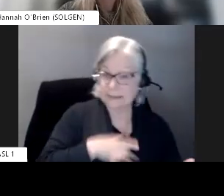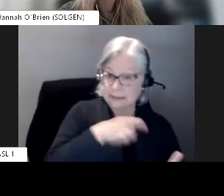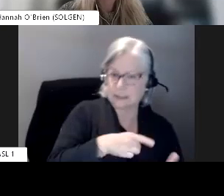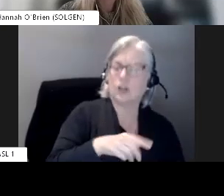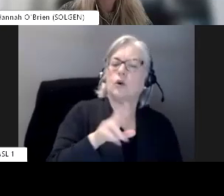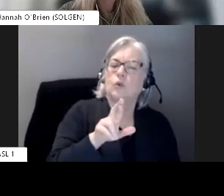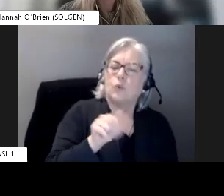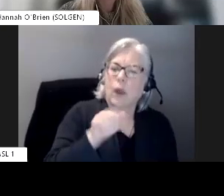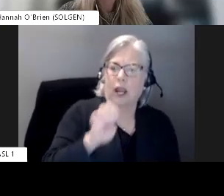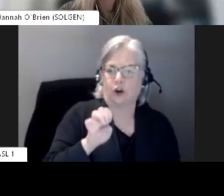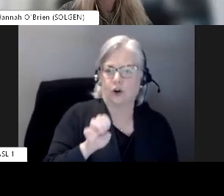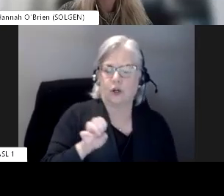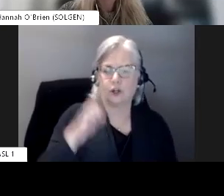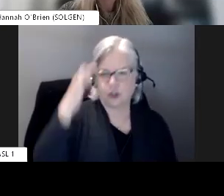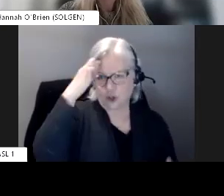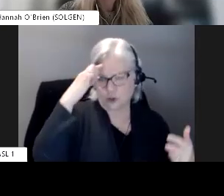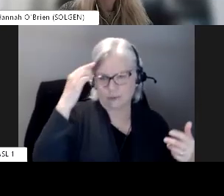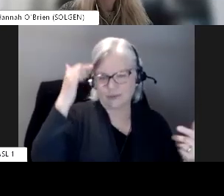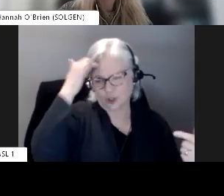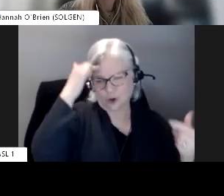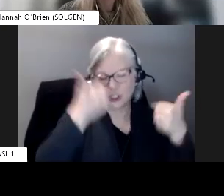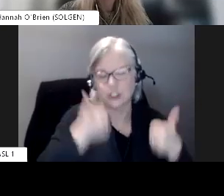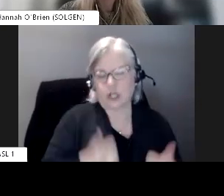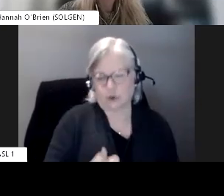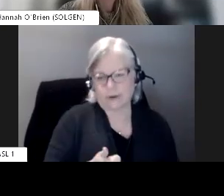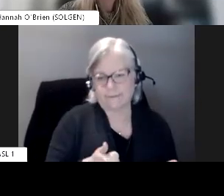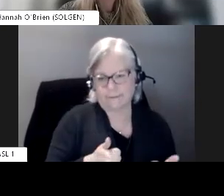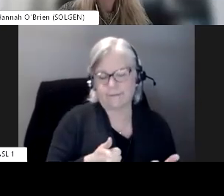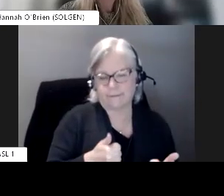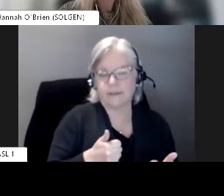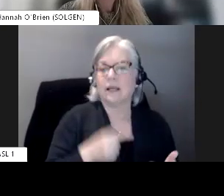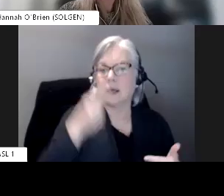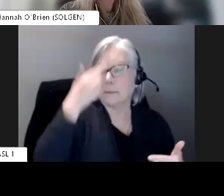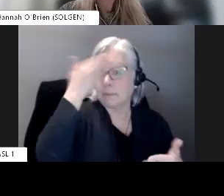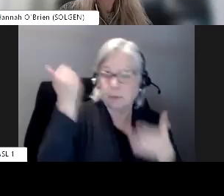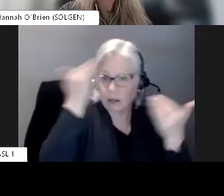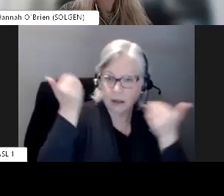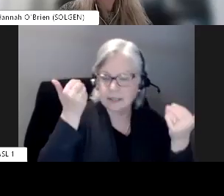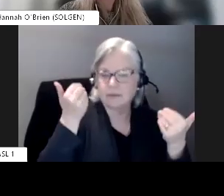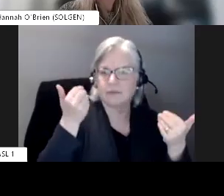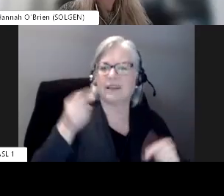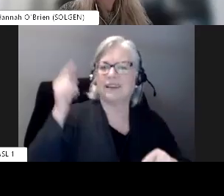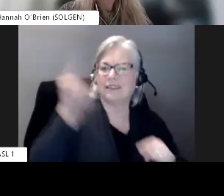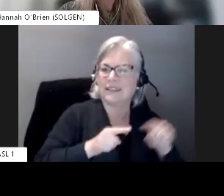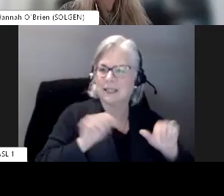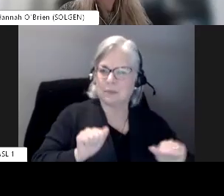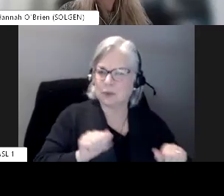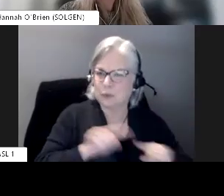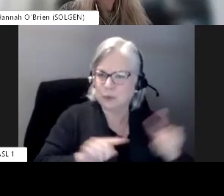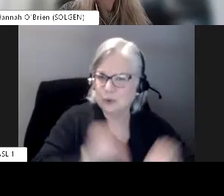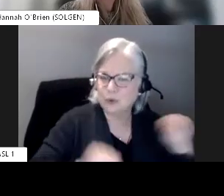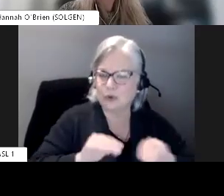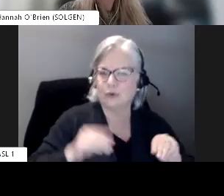neurodegenerative disorder that resulted in memory loss, reduced motor function, dementia,